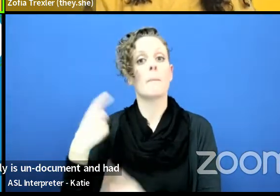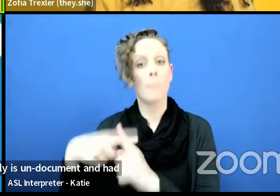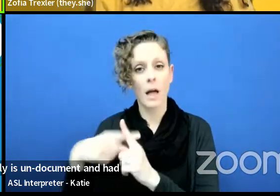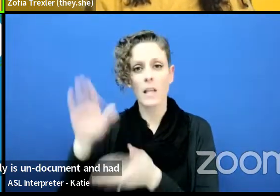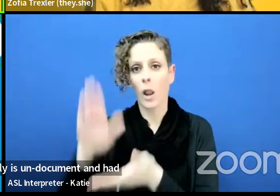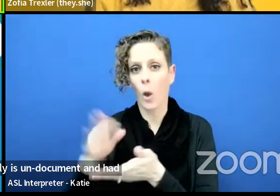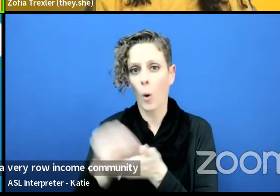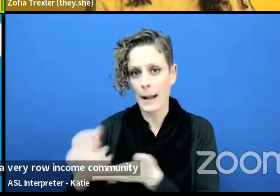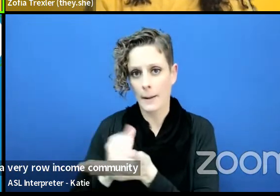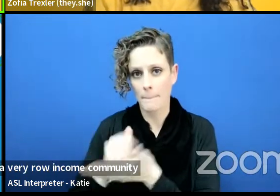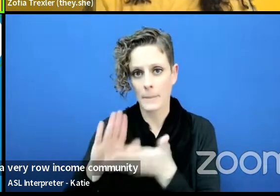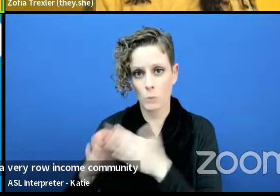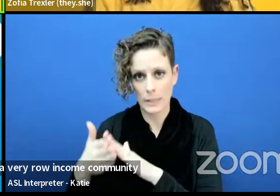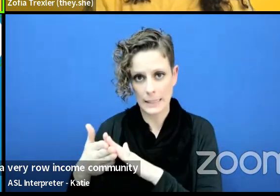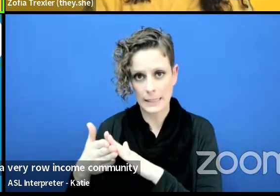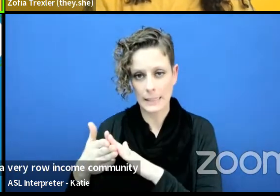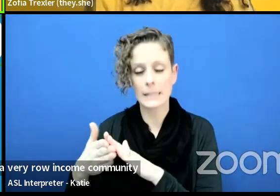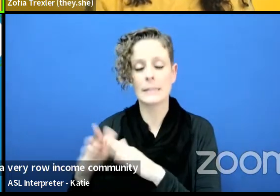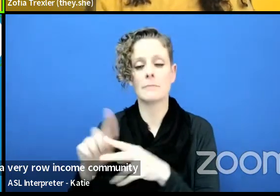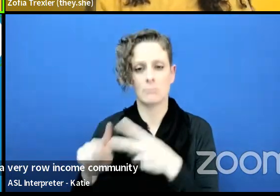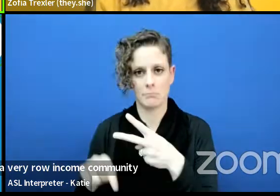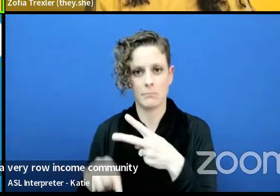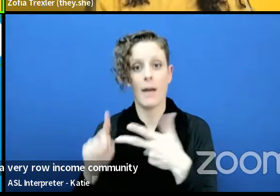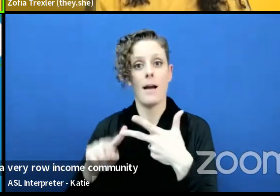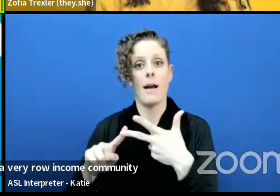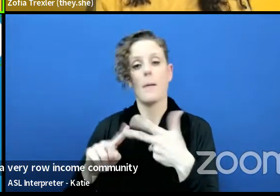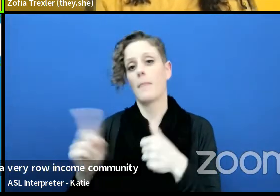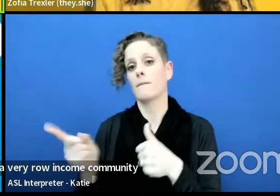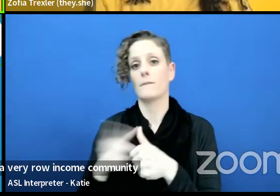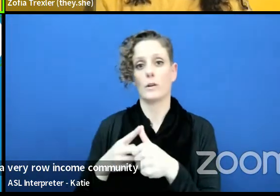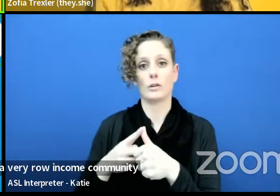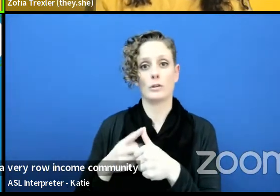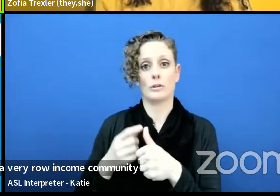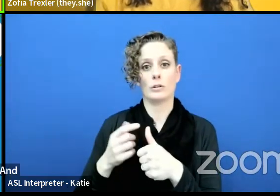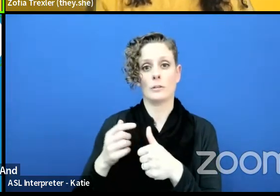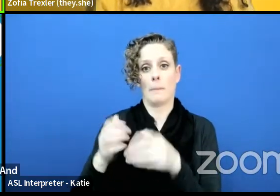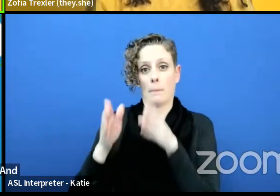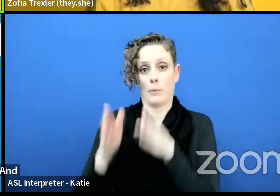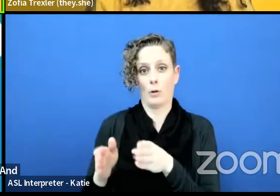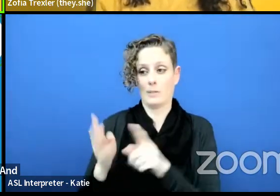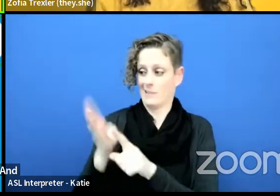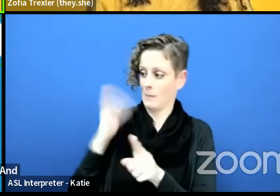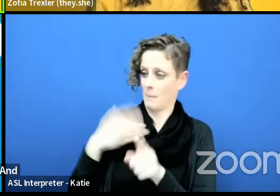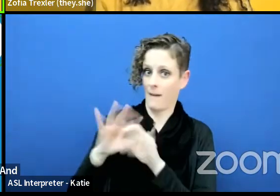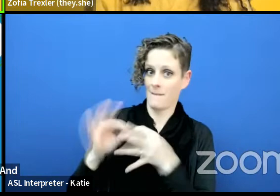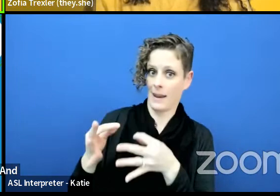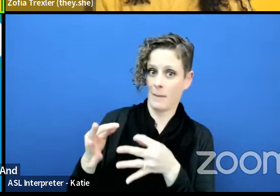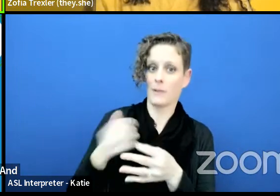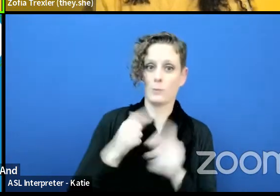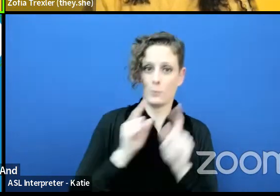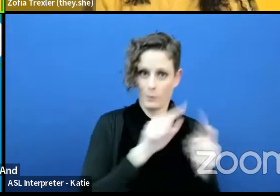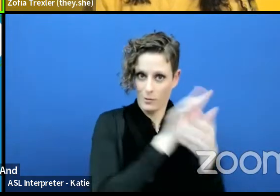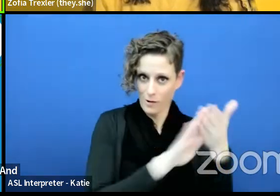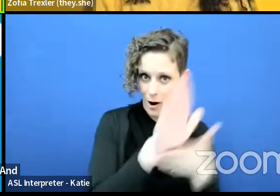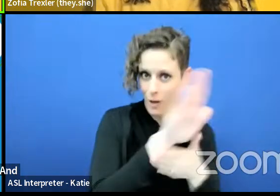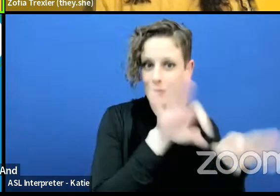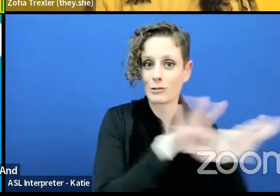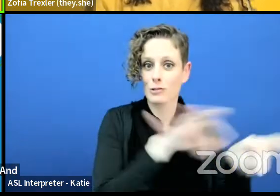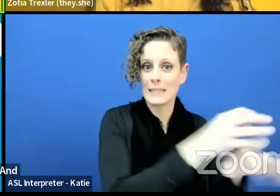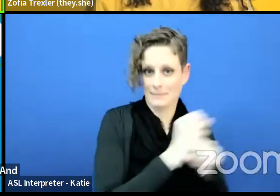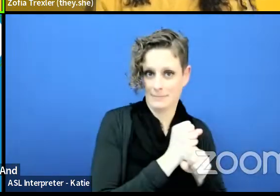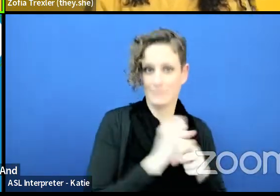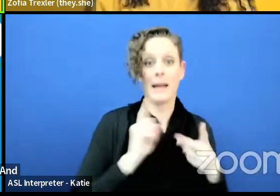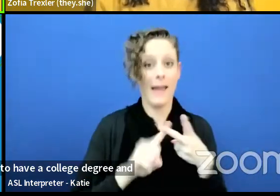community, and I am the first of my family to have a college degree, and I'm actively pursuing my master's